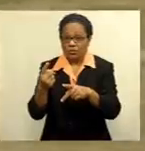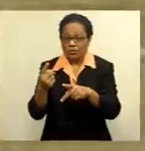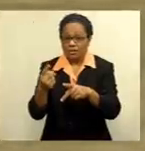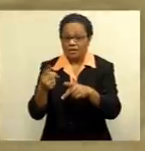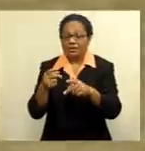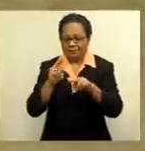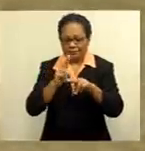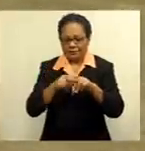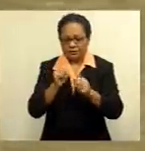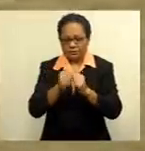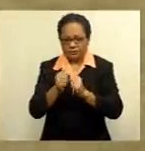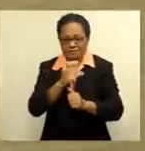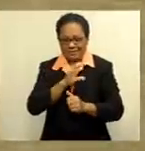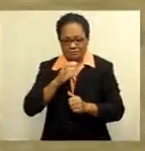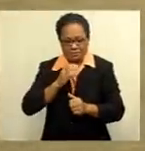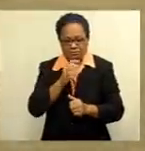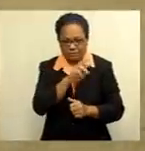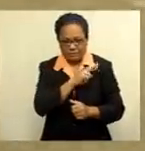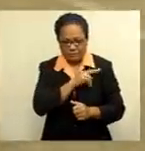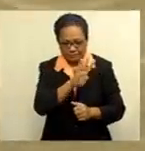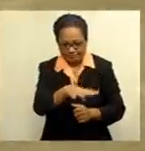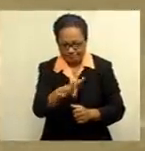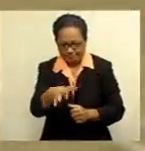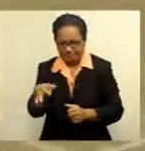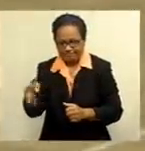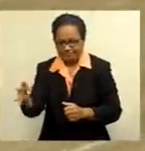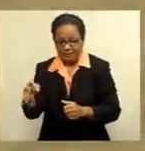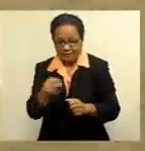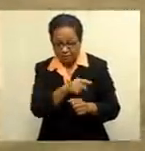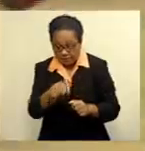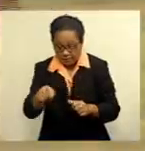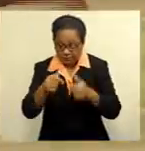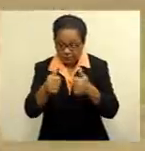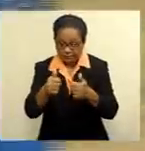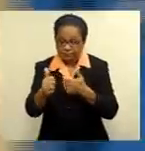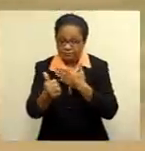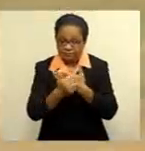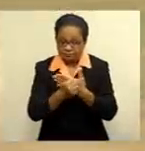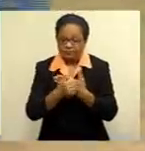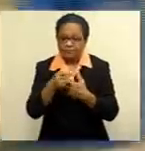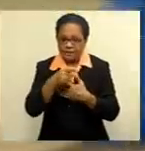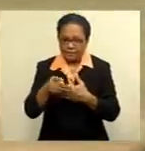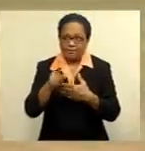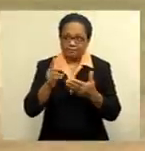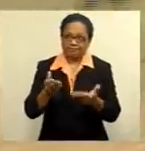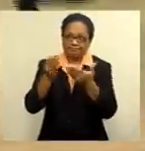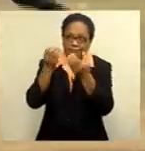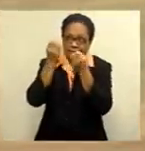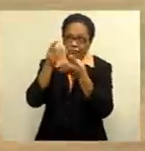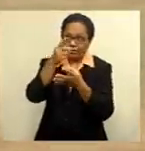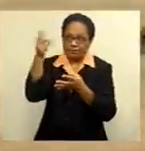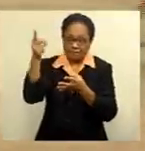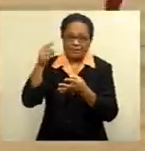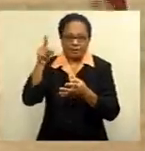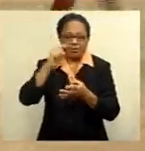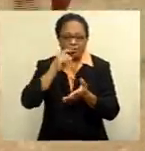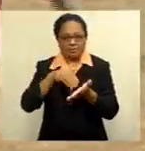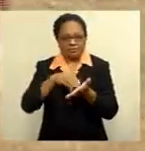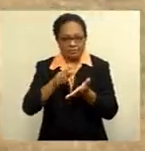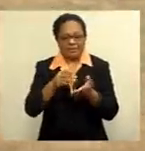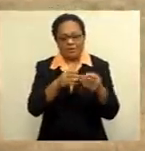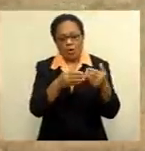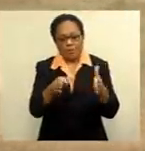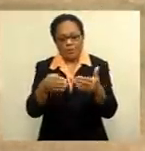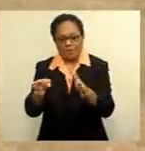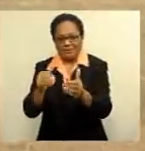The three levels are play safe stage, open up stage and good to go level, where full sporting activities will resume.